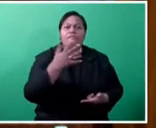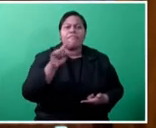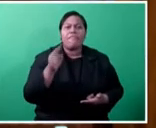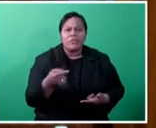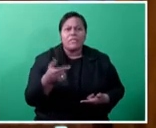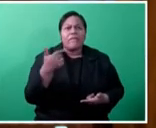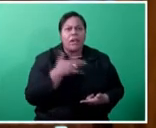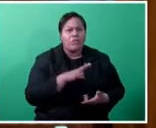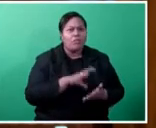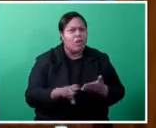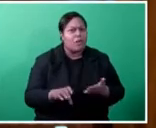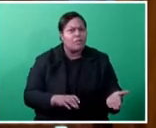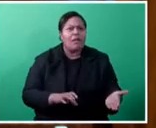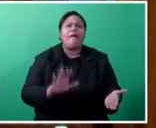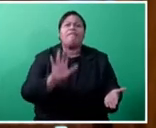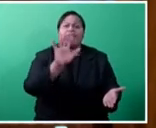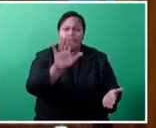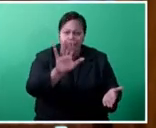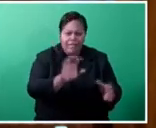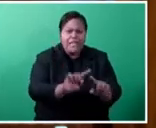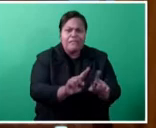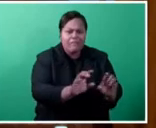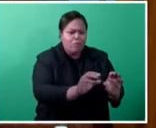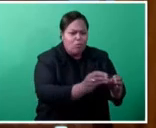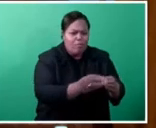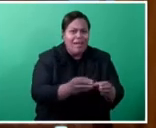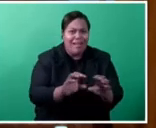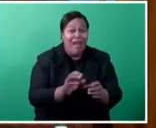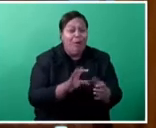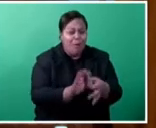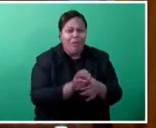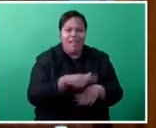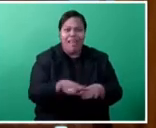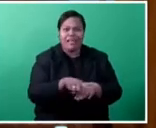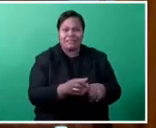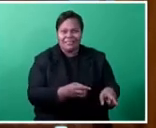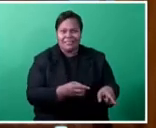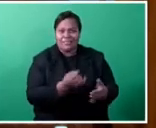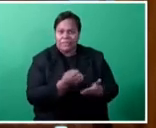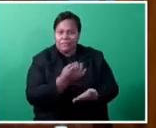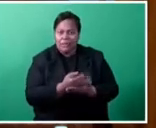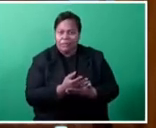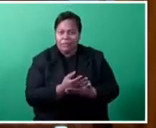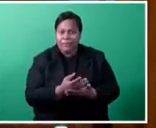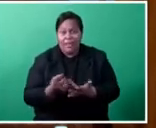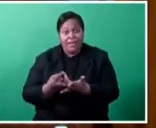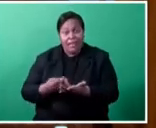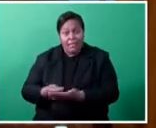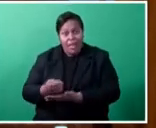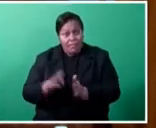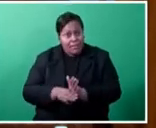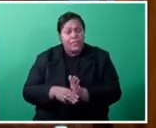$115,700 to the 5 of the 14 subsistence agricultural lots. The progressive payments for the remaining 9 lots will be paid